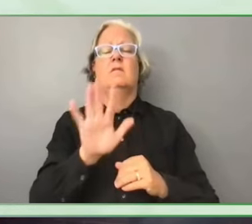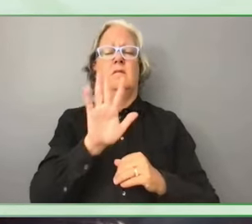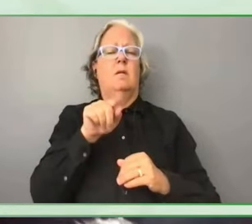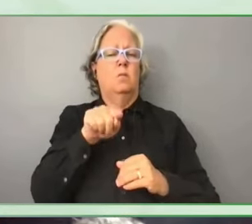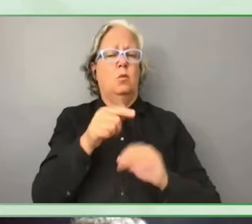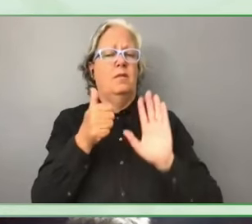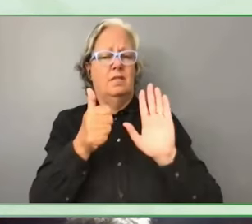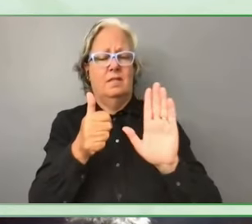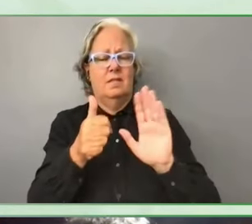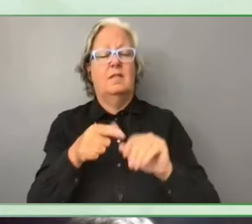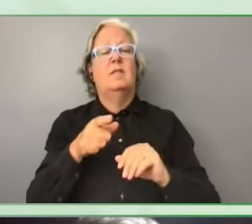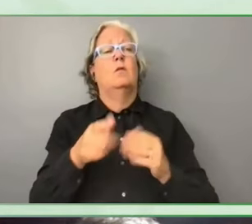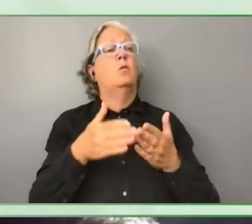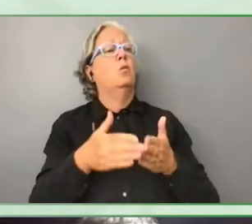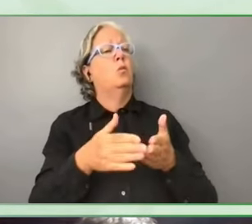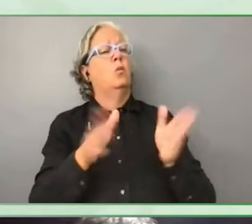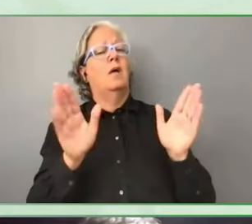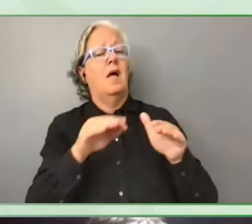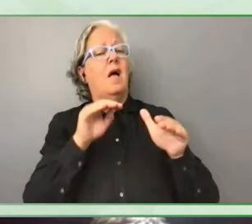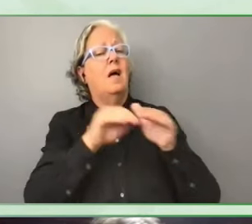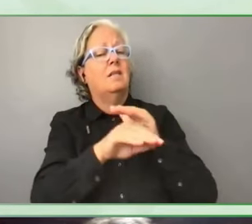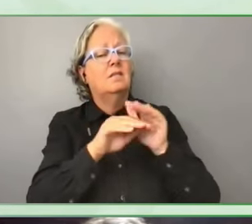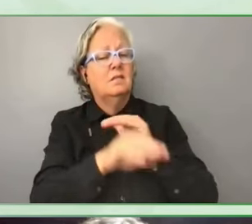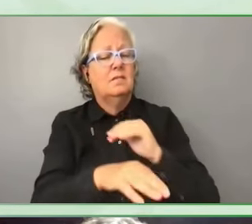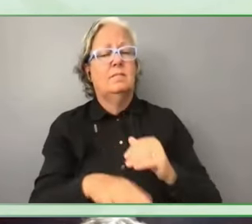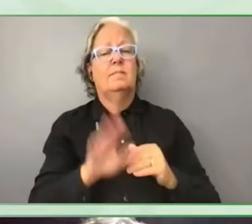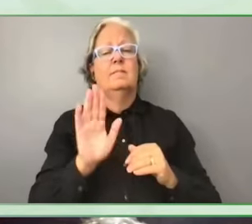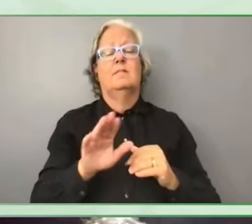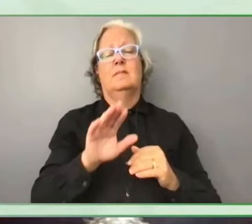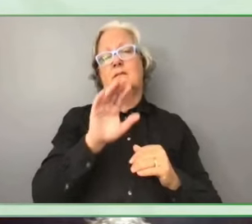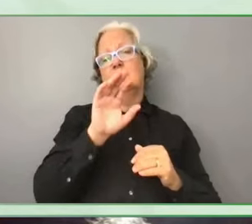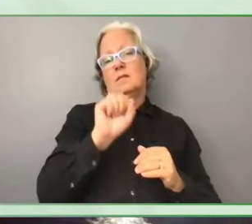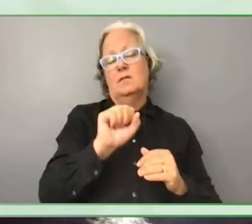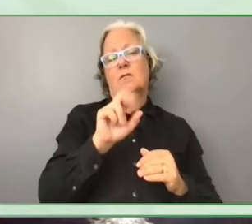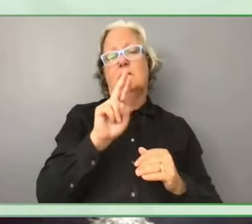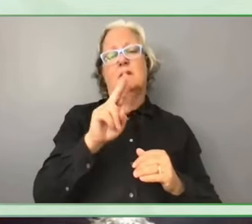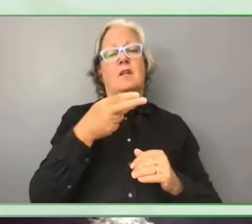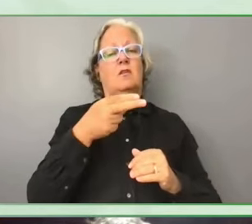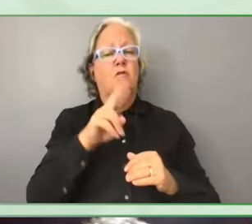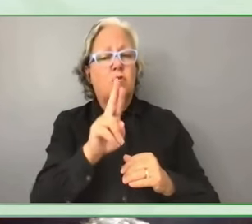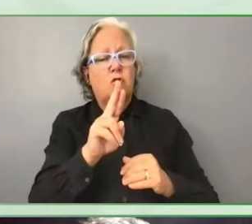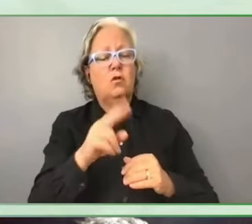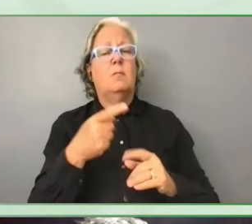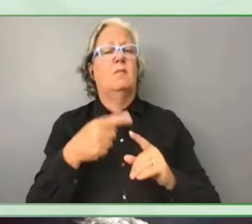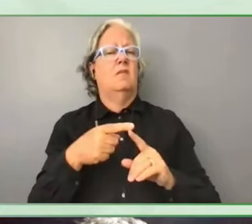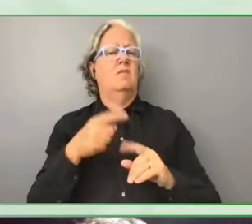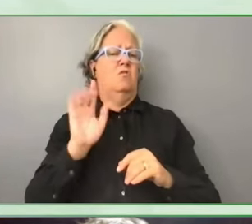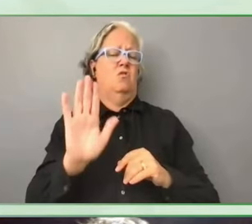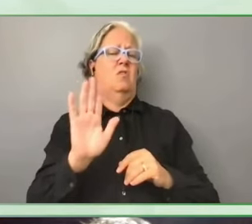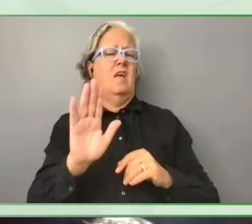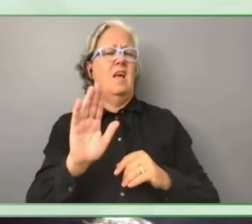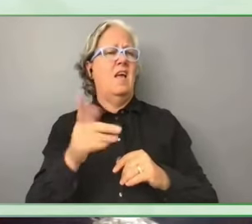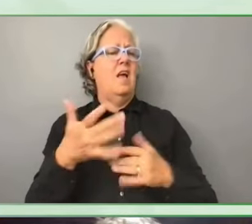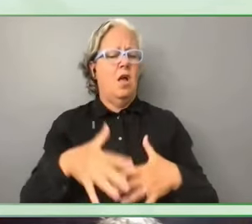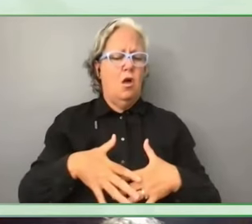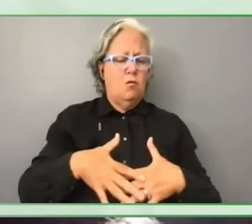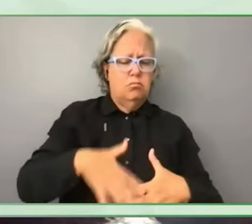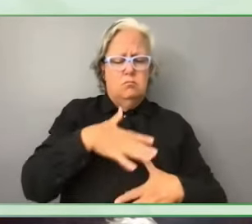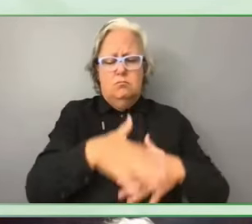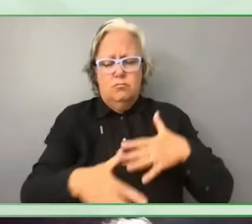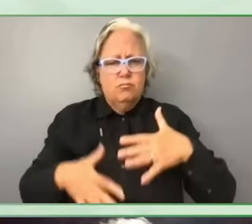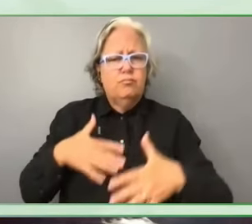universal access to sexual and reproductive health and reproductive rights, and Article 25 of